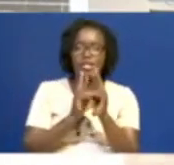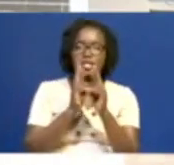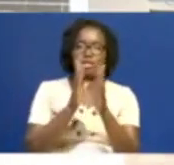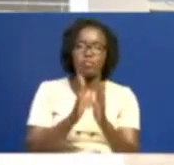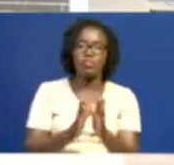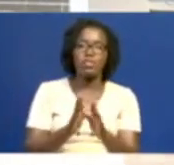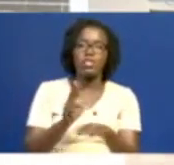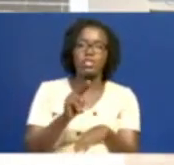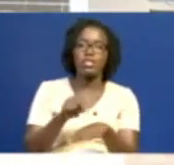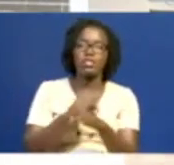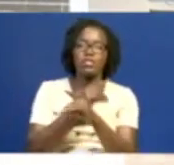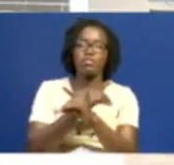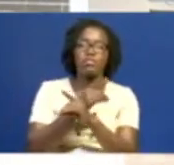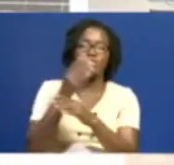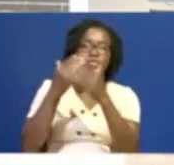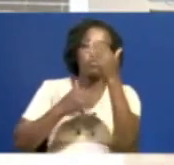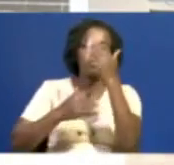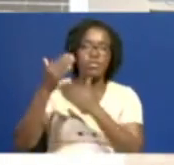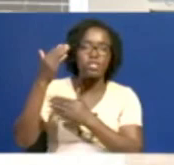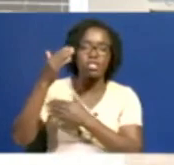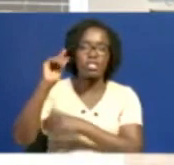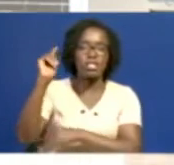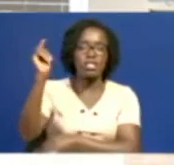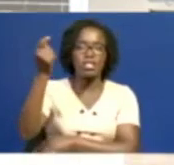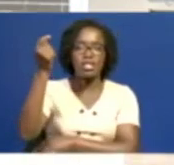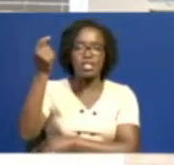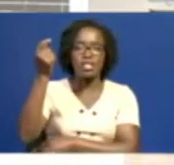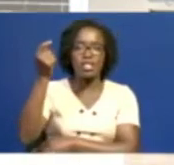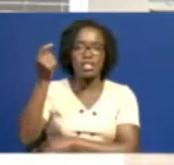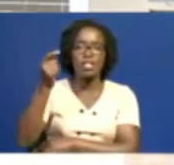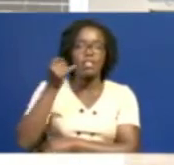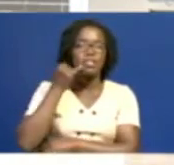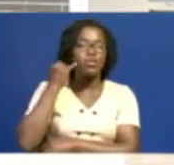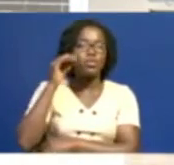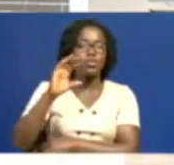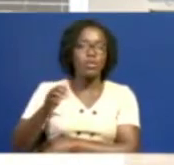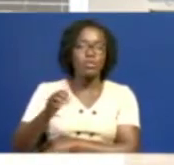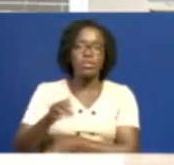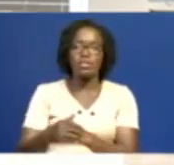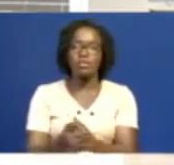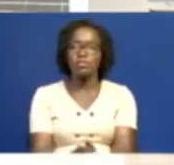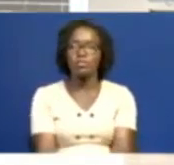from the National Defense University Kenya in Lanet, Nakuru County.